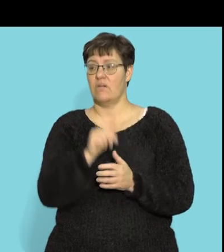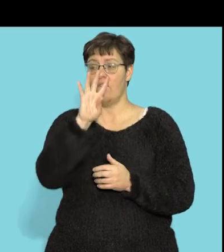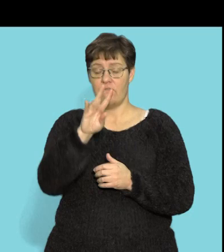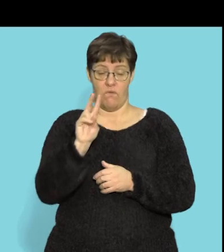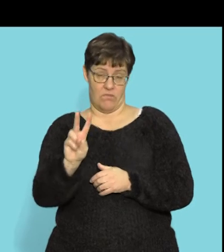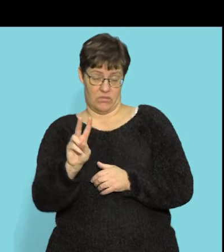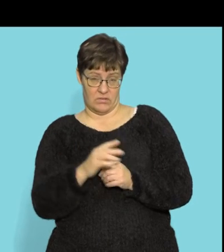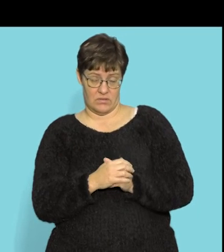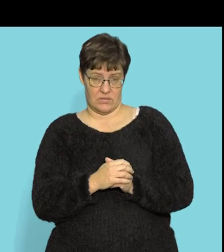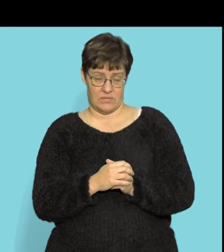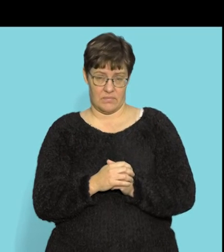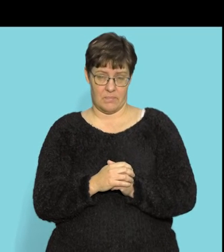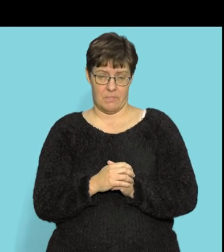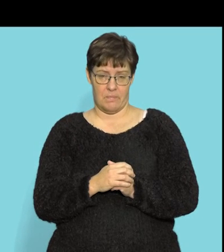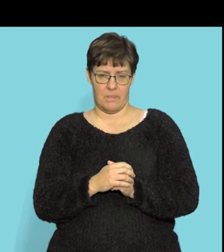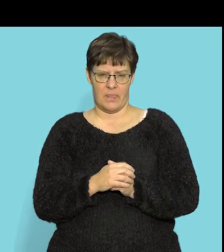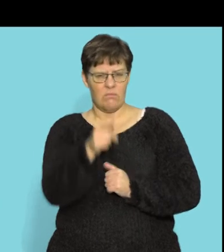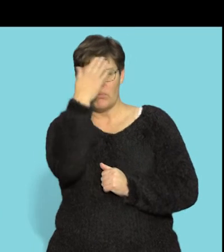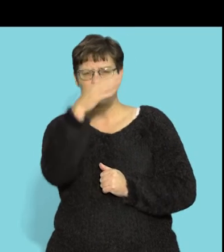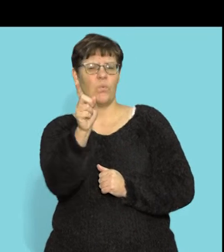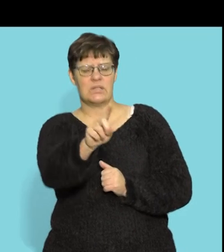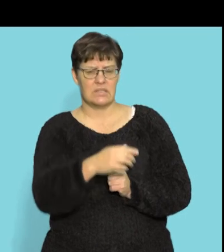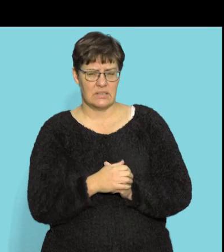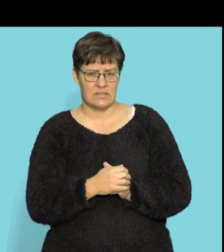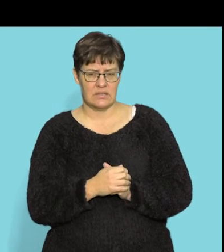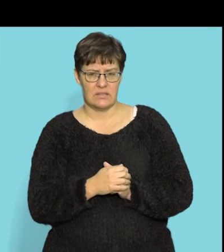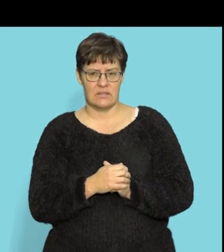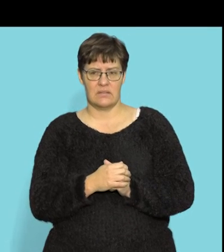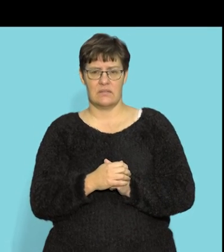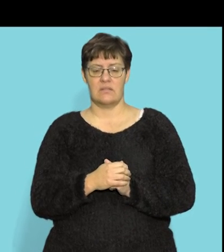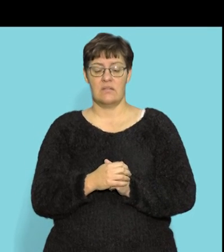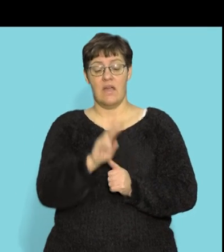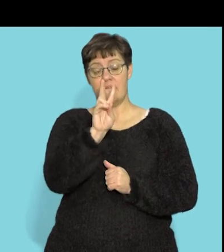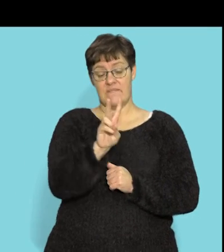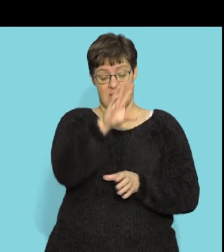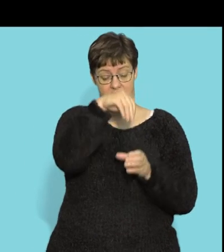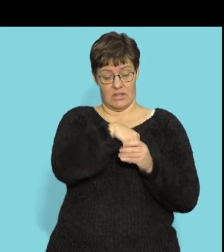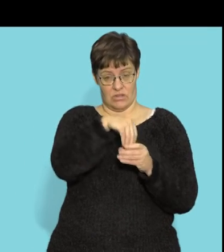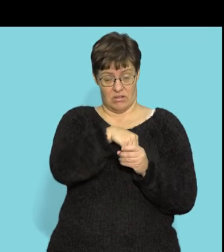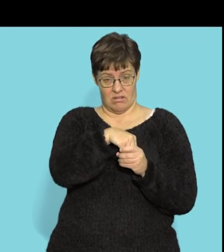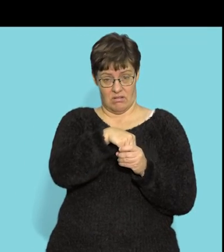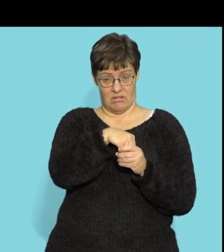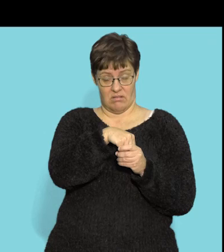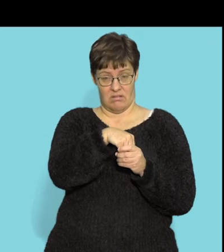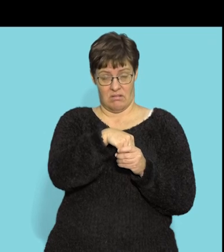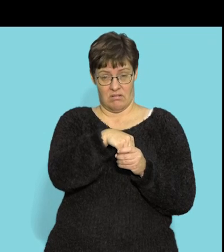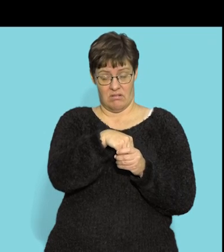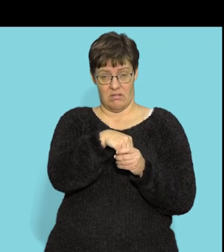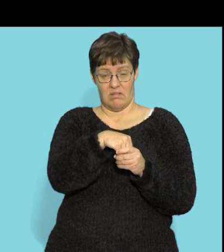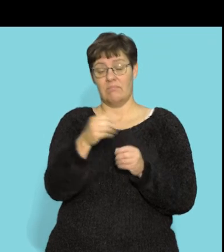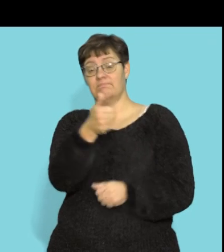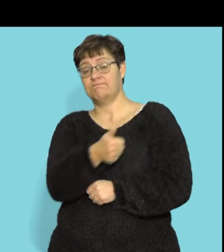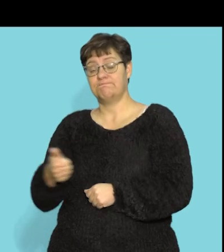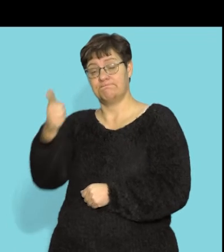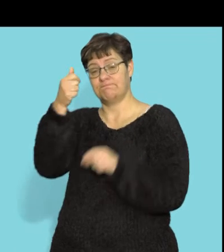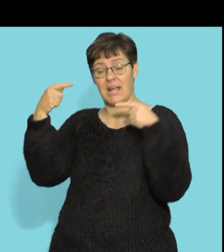volts, right? Now what do we know at this point in time? We know that V internal is equals to the